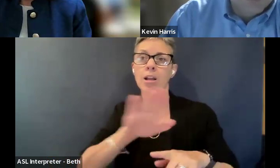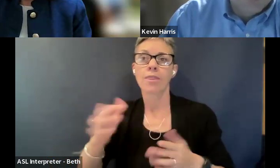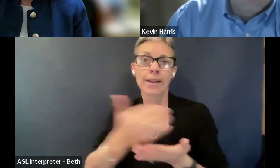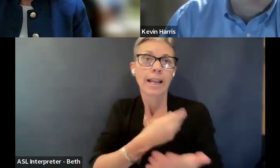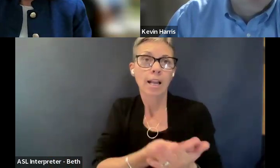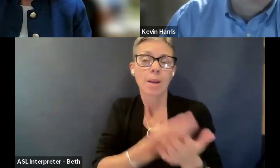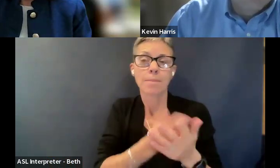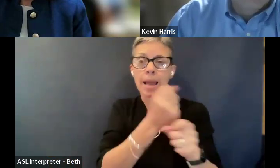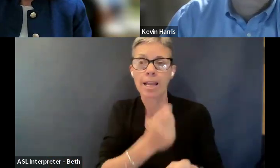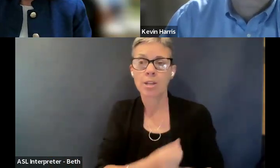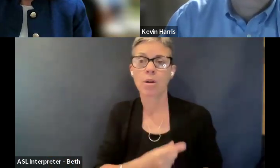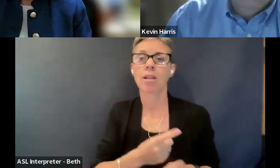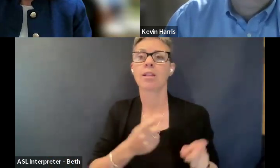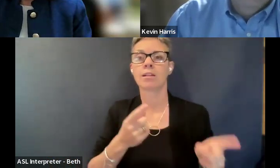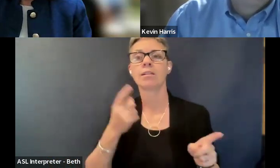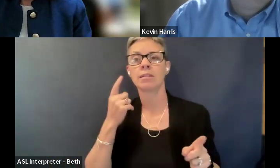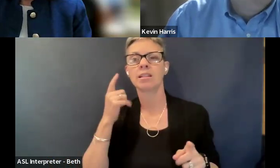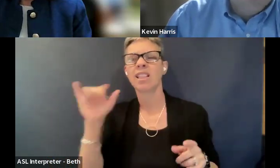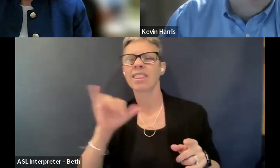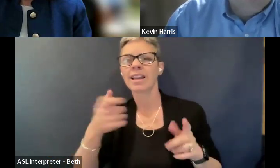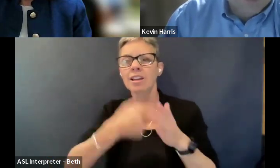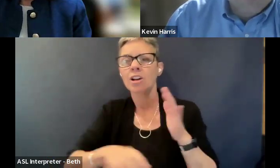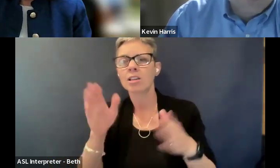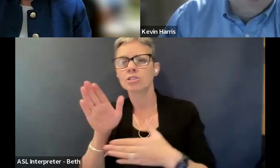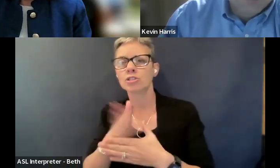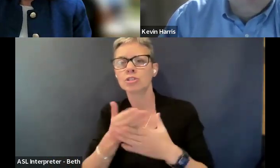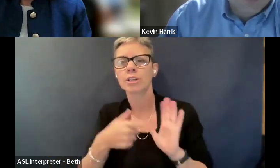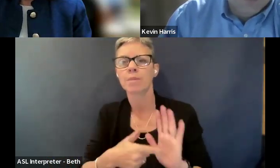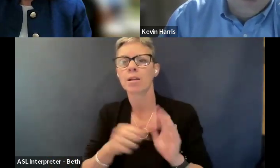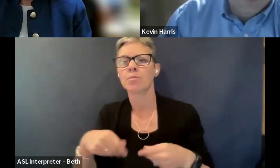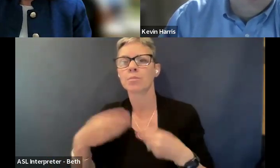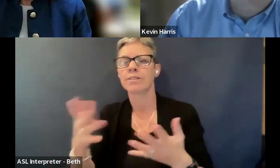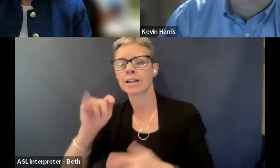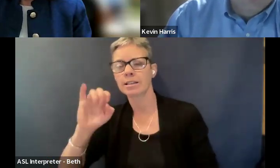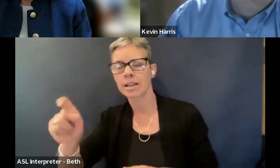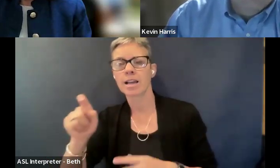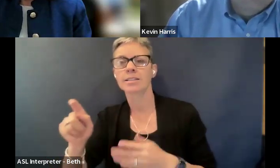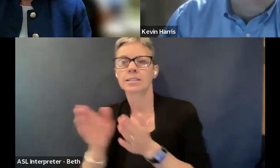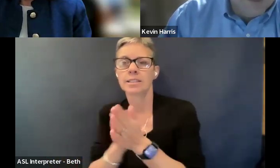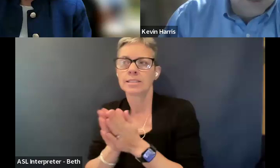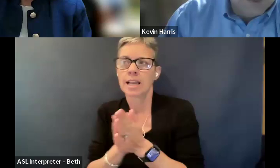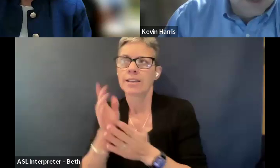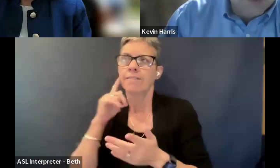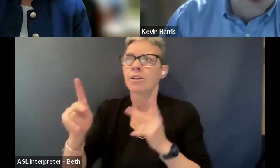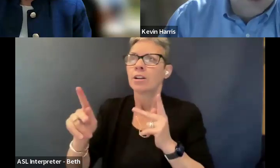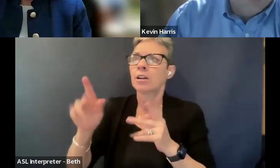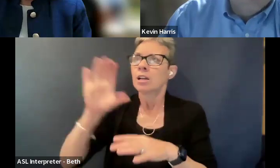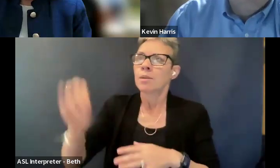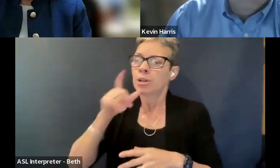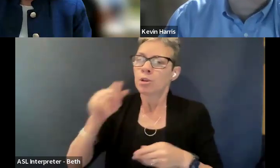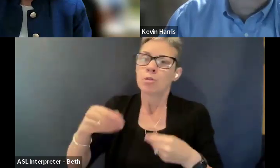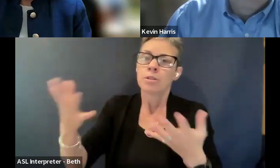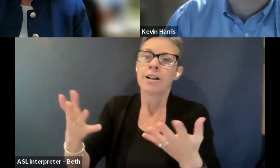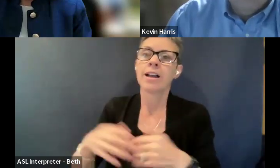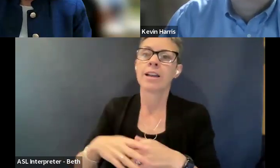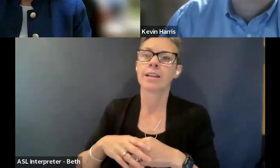Medicaid services, sort of a cost sharing model. Provide tax incentives to companies that hire, provide transportation to work, and